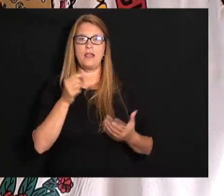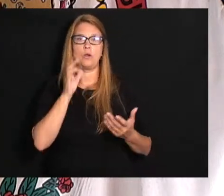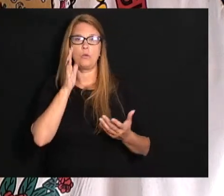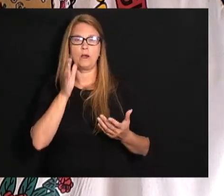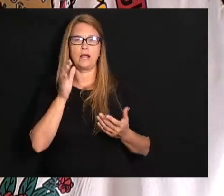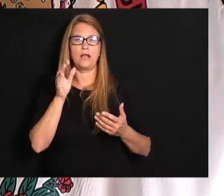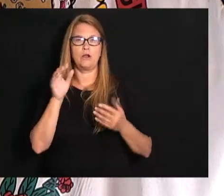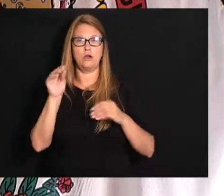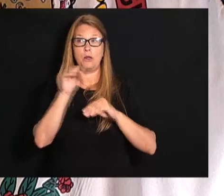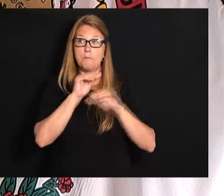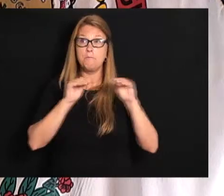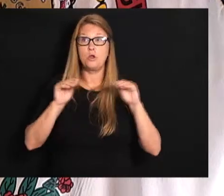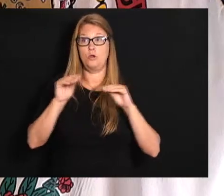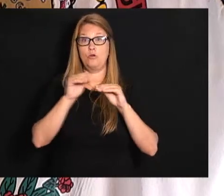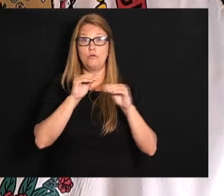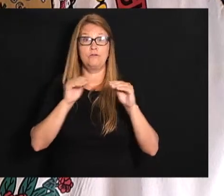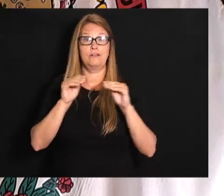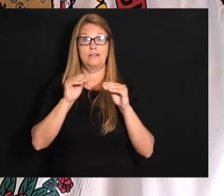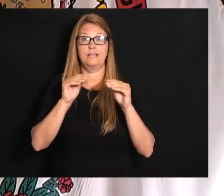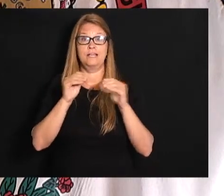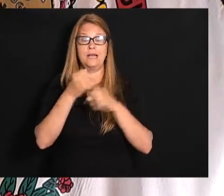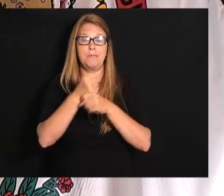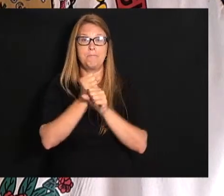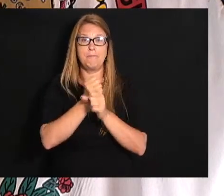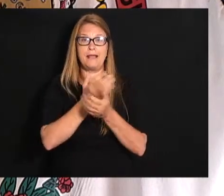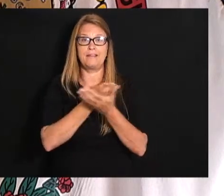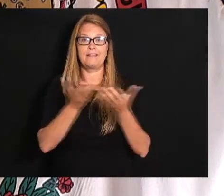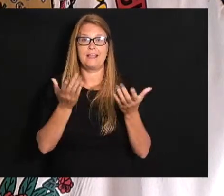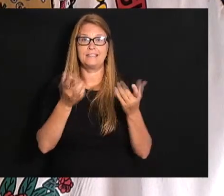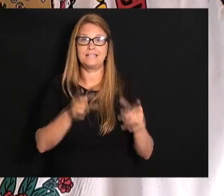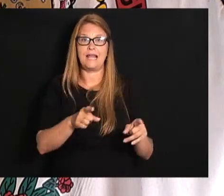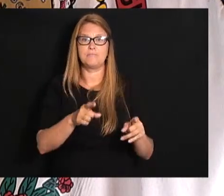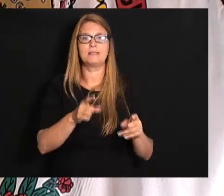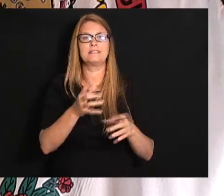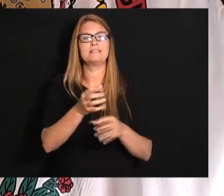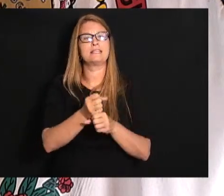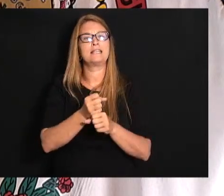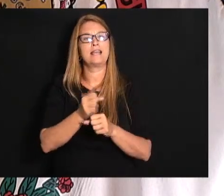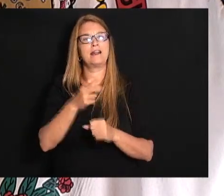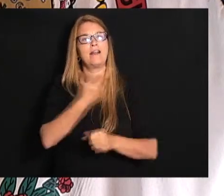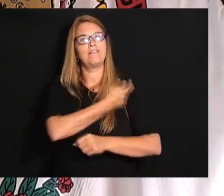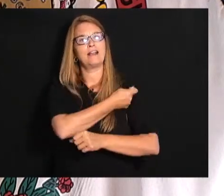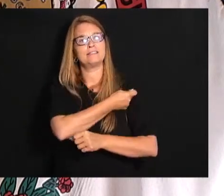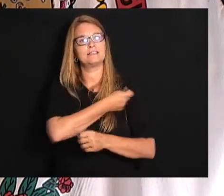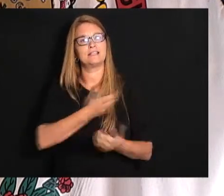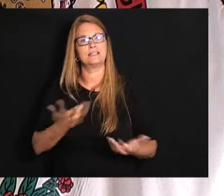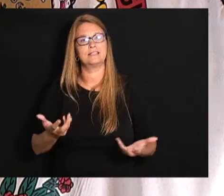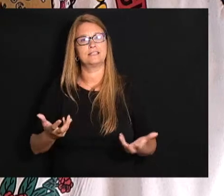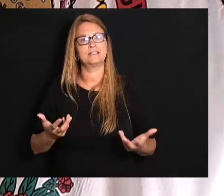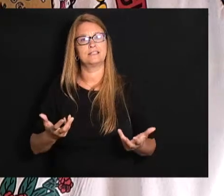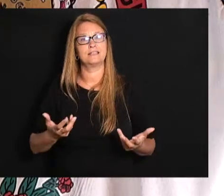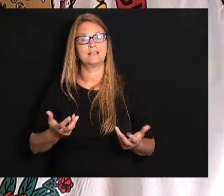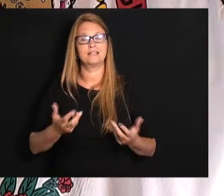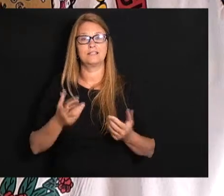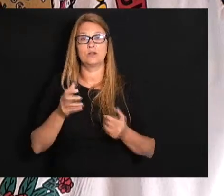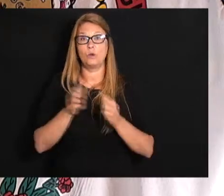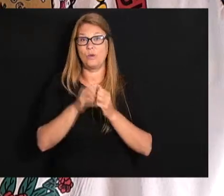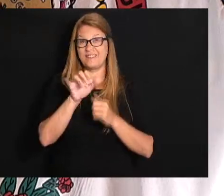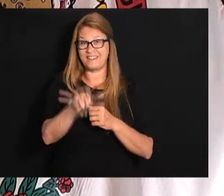with warp speed and everything in order to be able to get us that vaccine. But with all that being